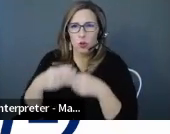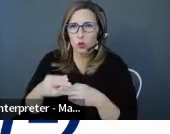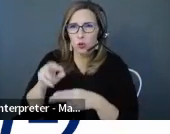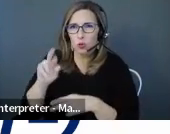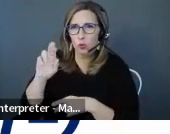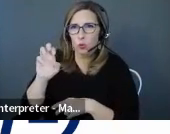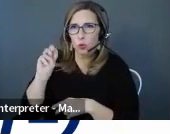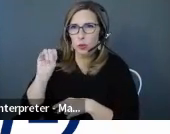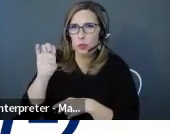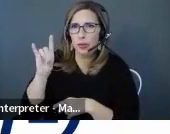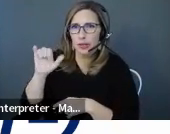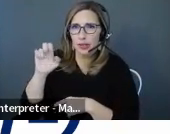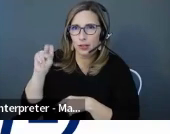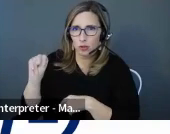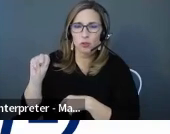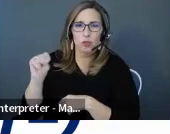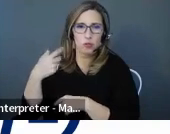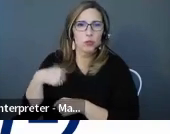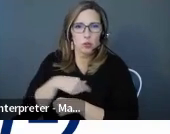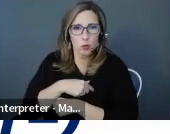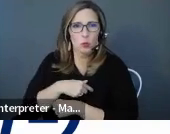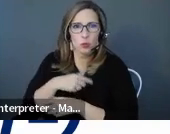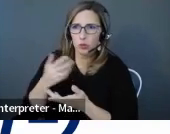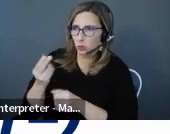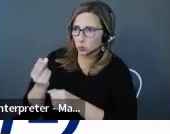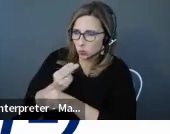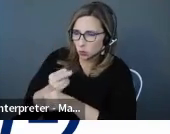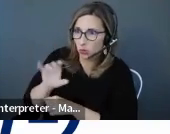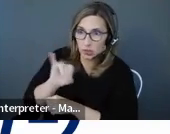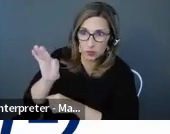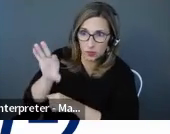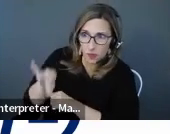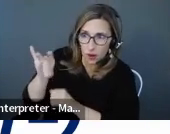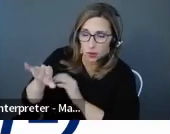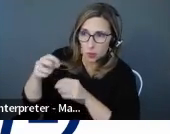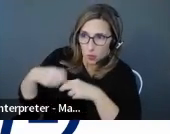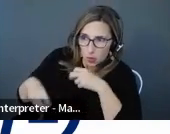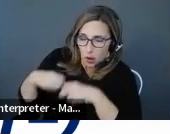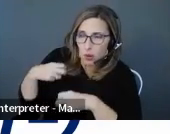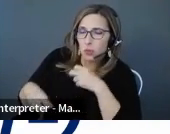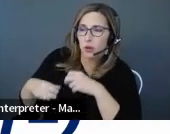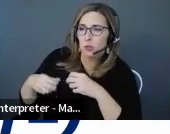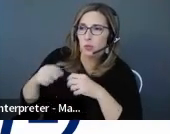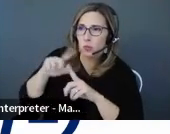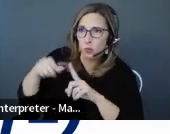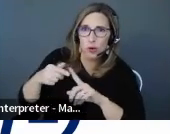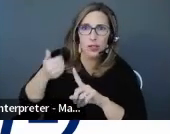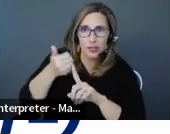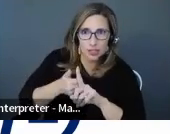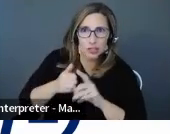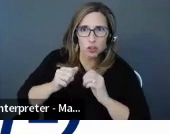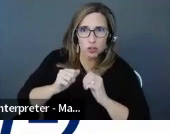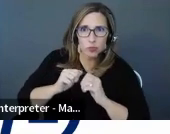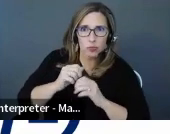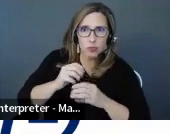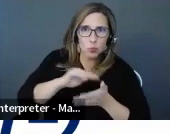includes the activities used to correct individual problems identified in the implementation of each of the assurances.